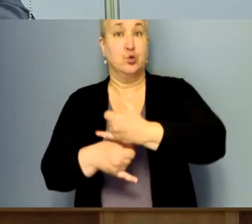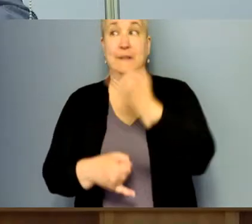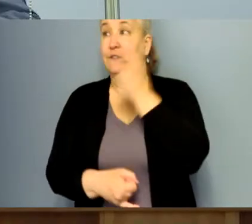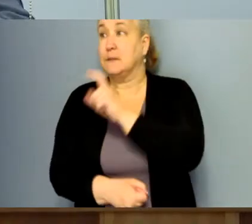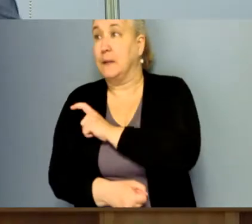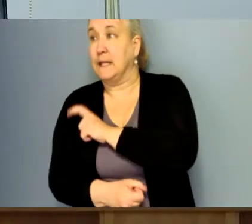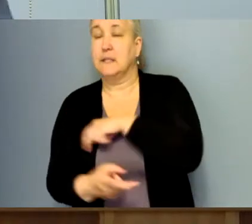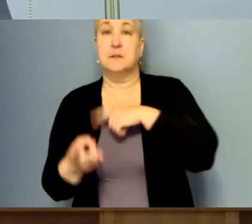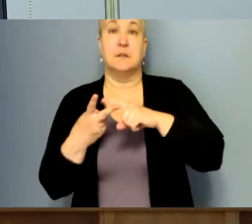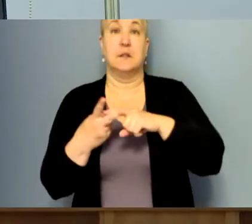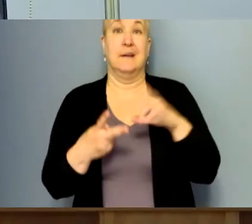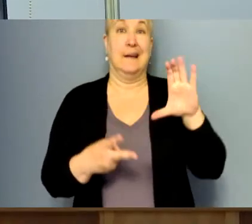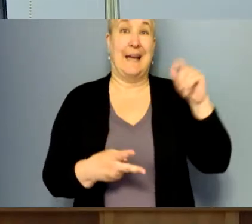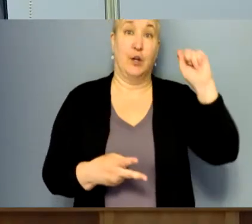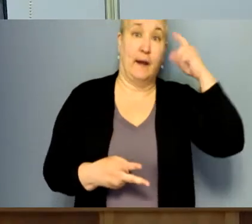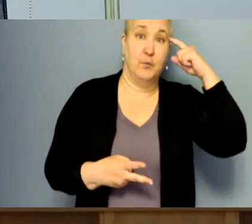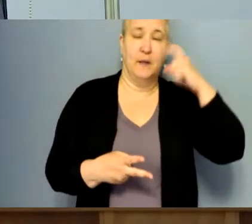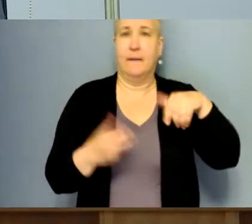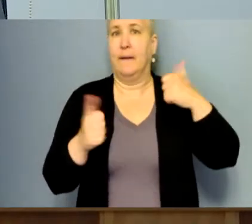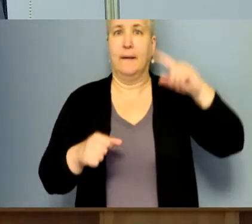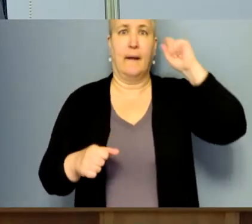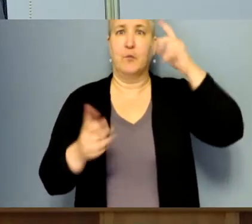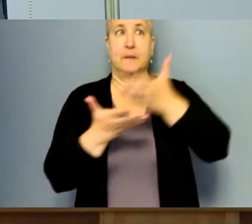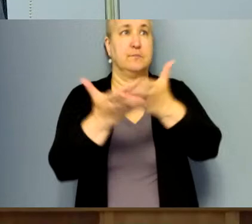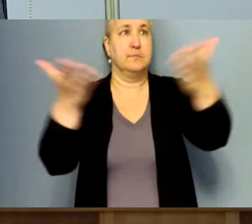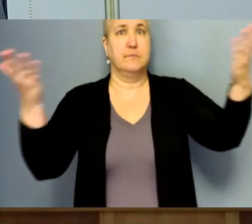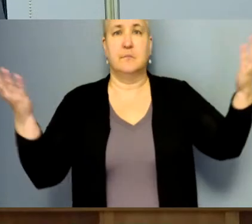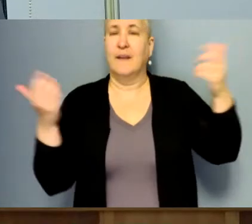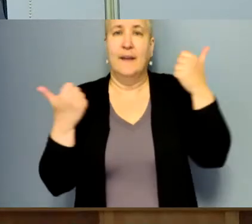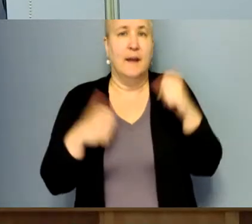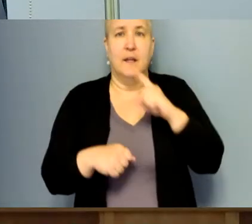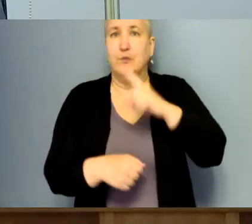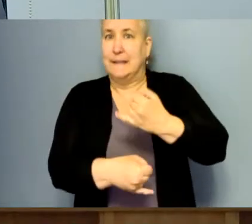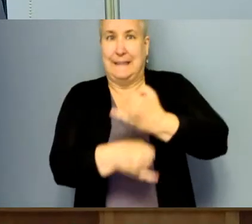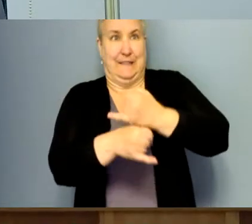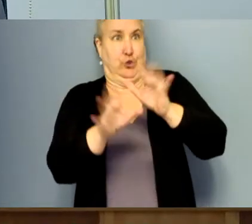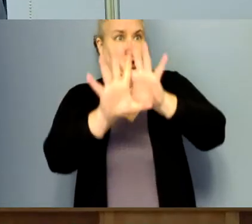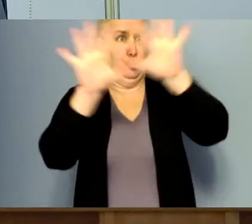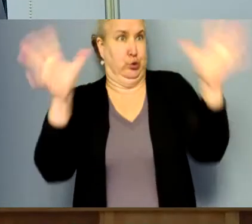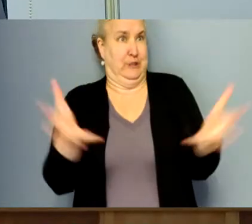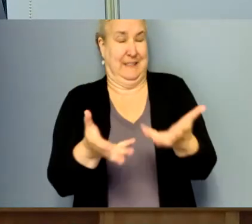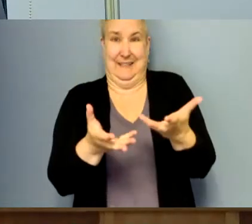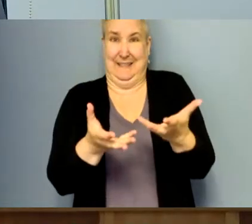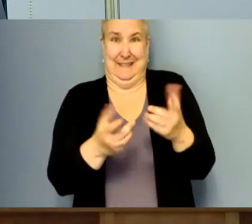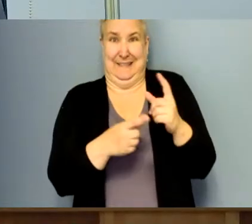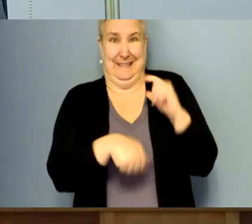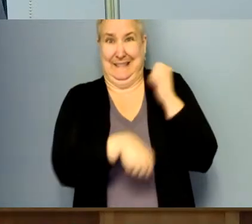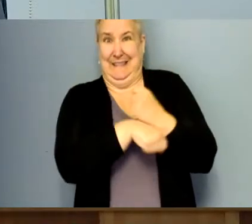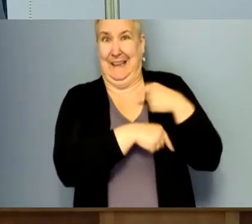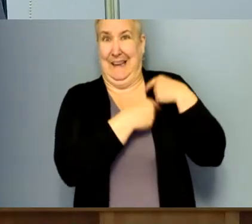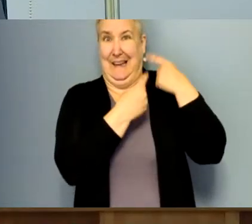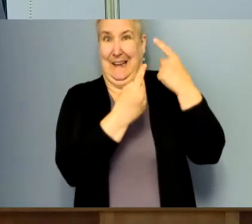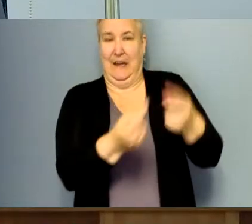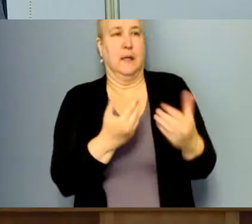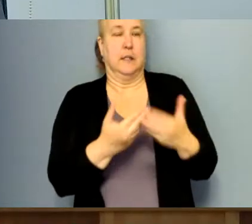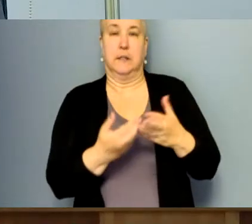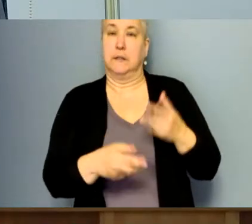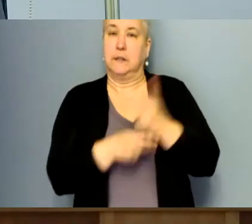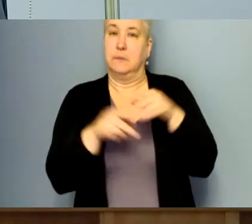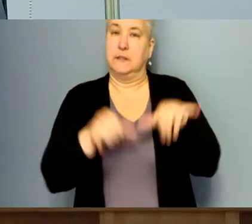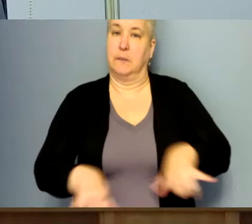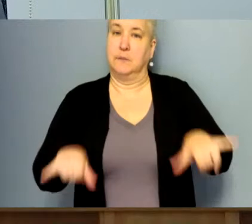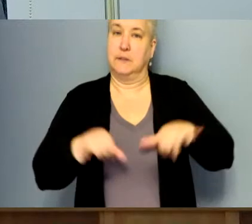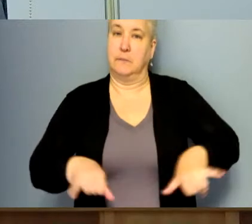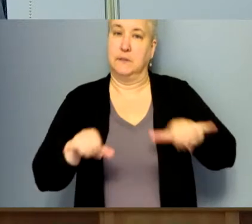department or a county government or any government or any real institution that's been around for a while, and it's just easy to keep the momentum moving you in the same